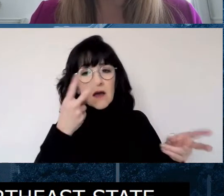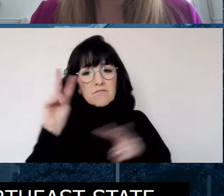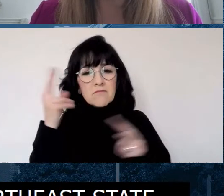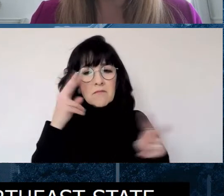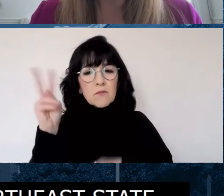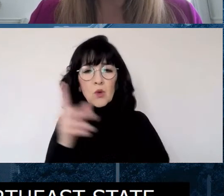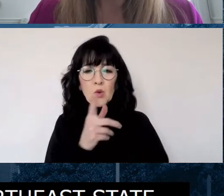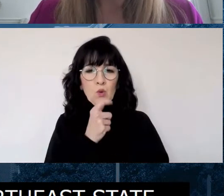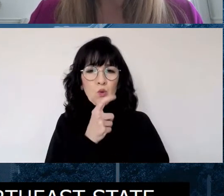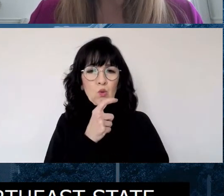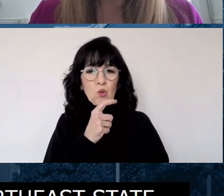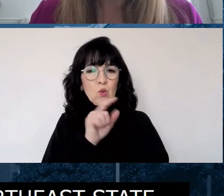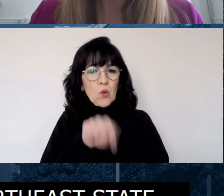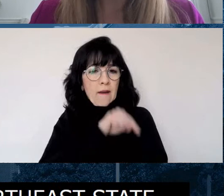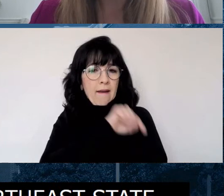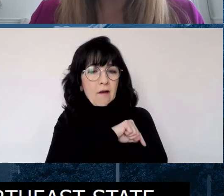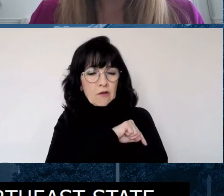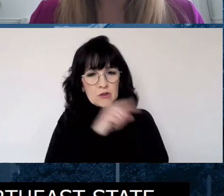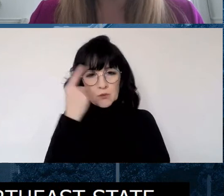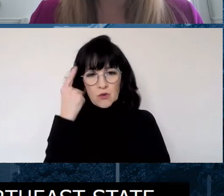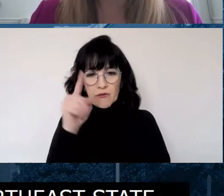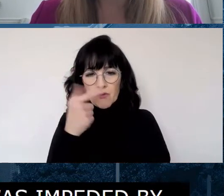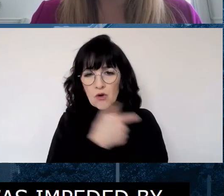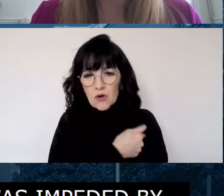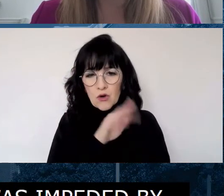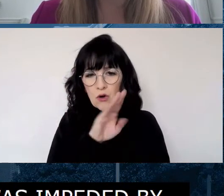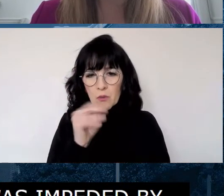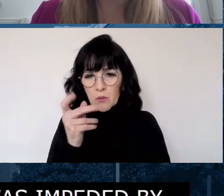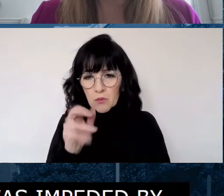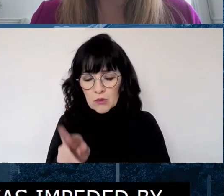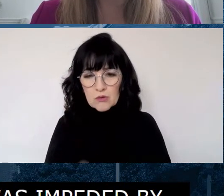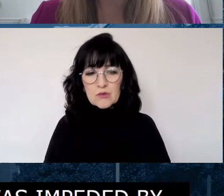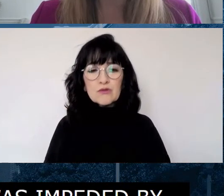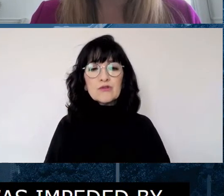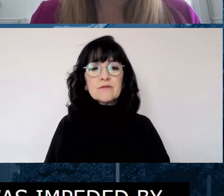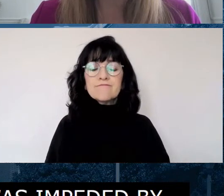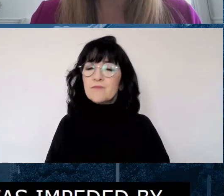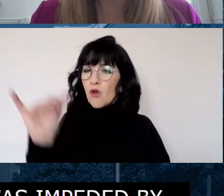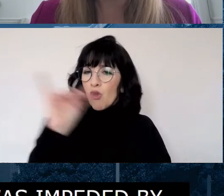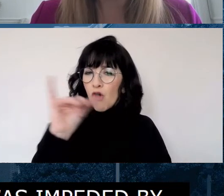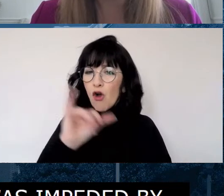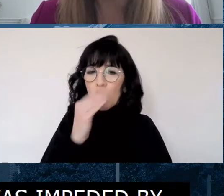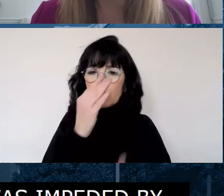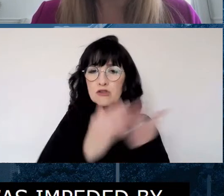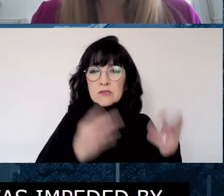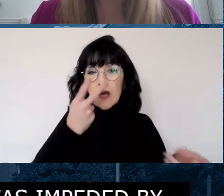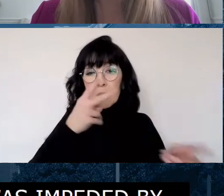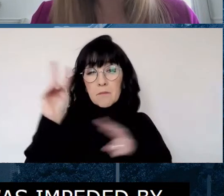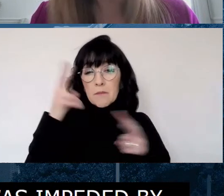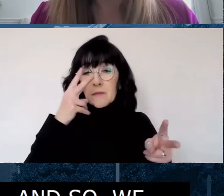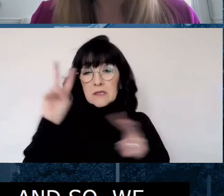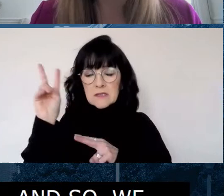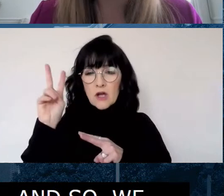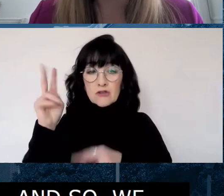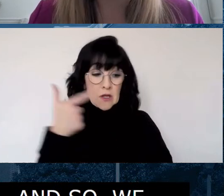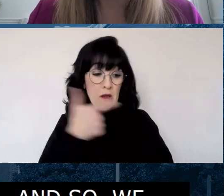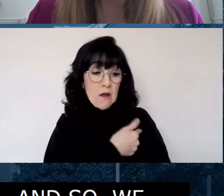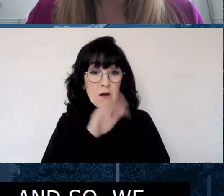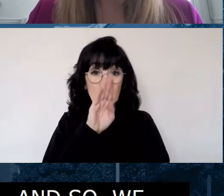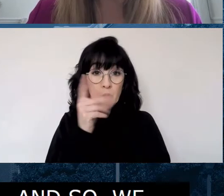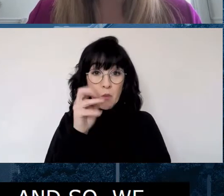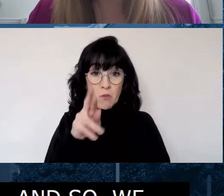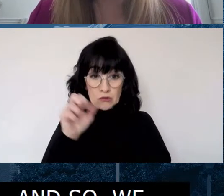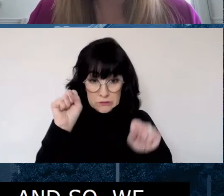more detail today. Misunderstanding about the effectiveness of boosters against Omicron, which we'll talk a lot about